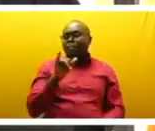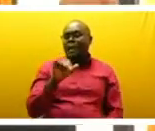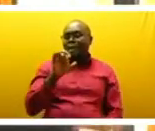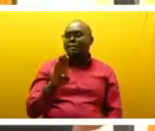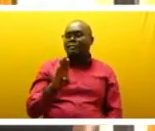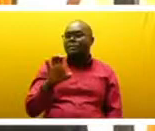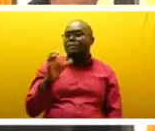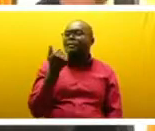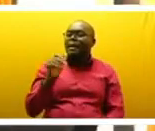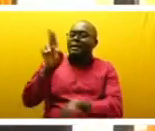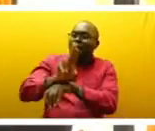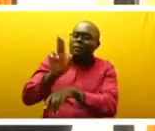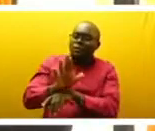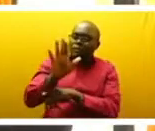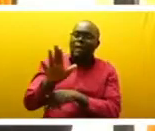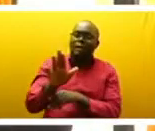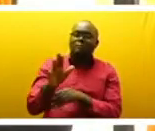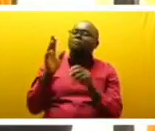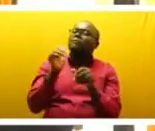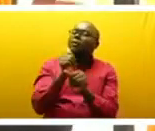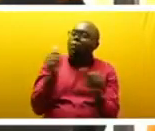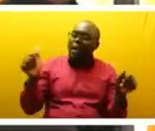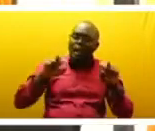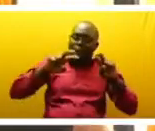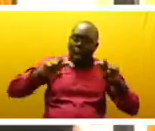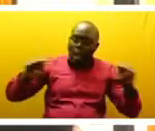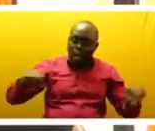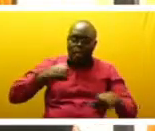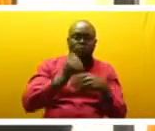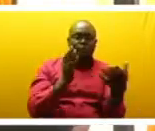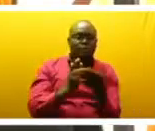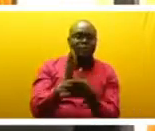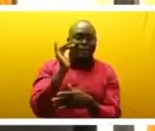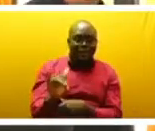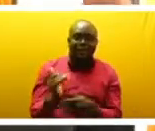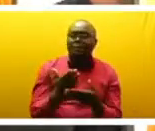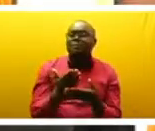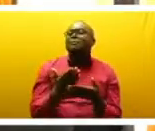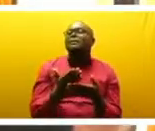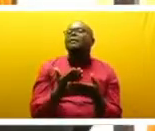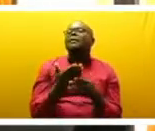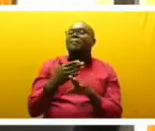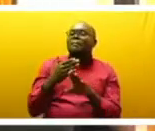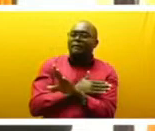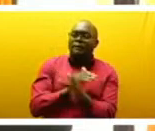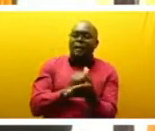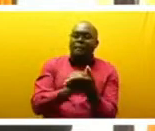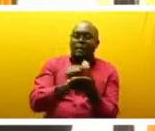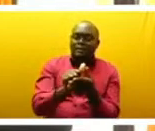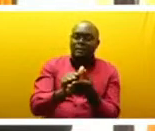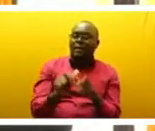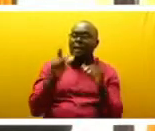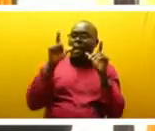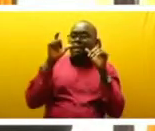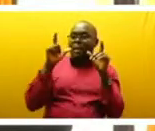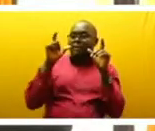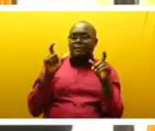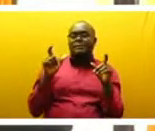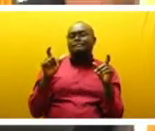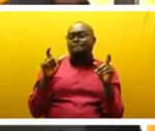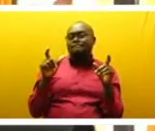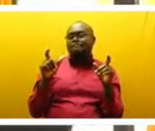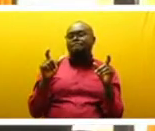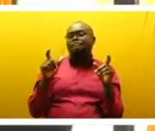have exercised due diligence to make sure that even the pre-printing images